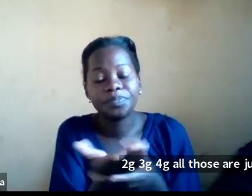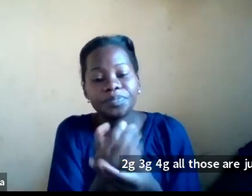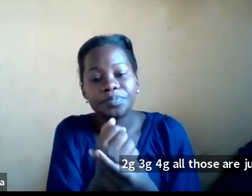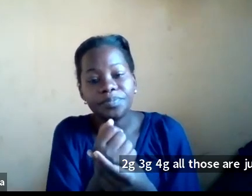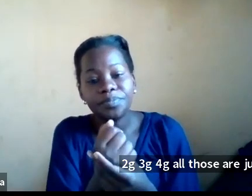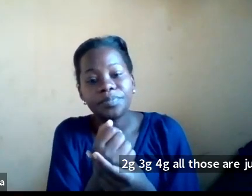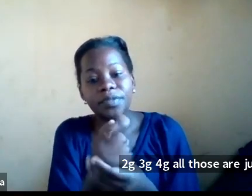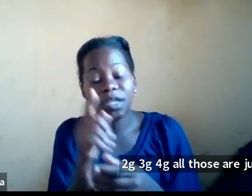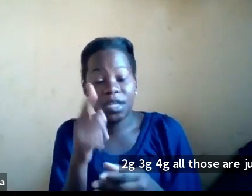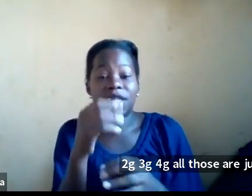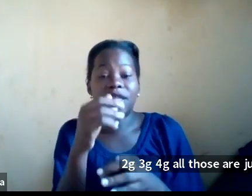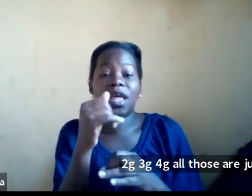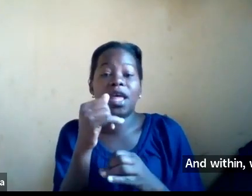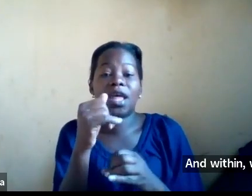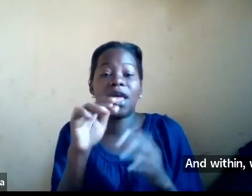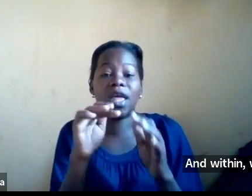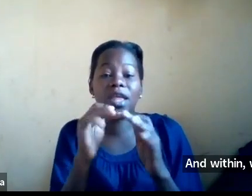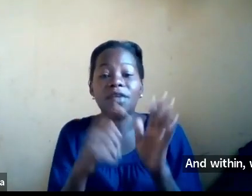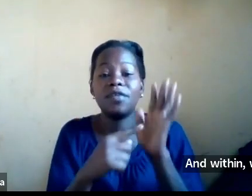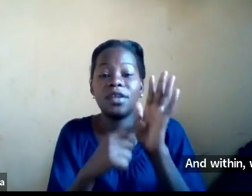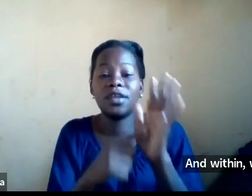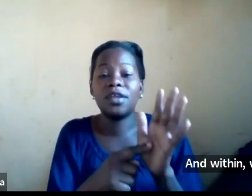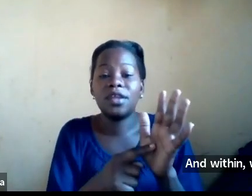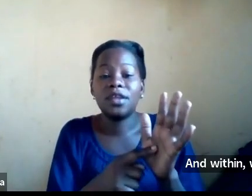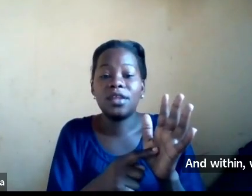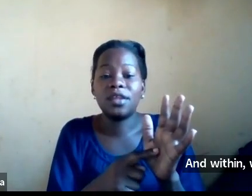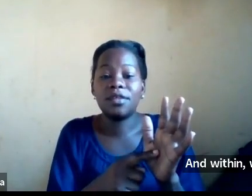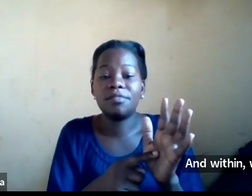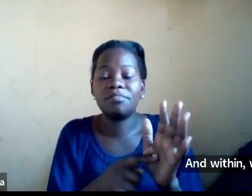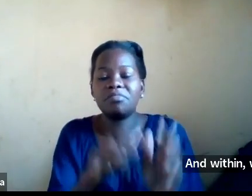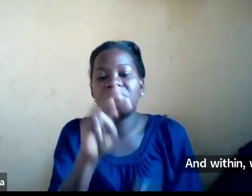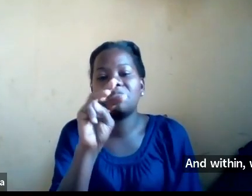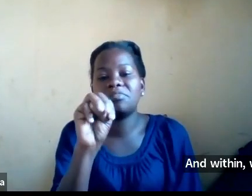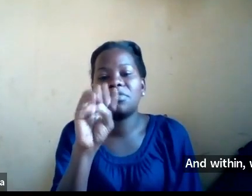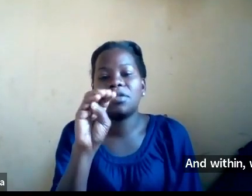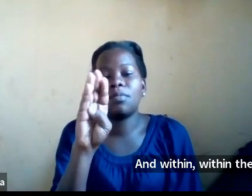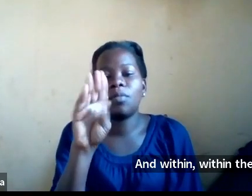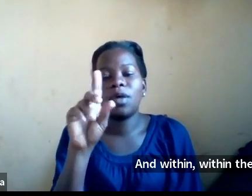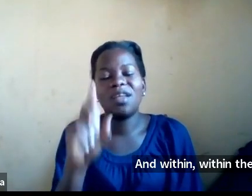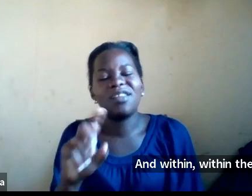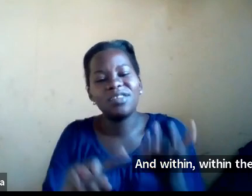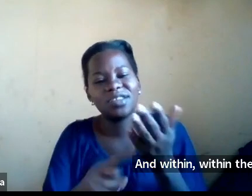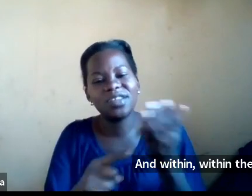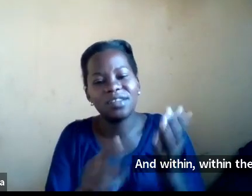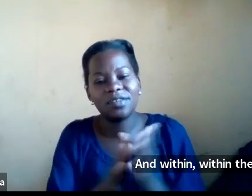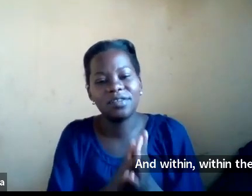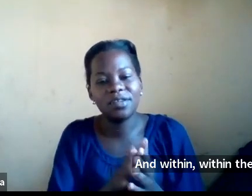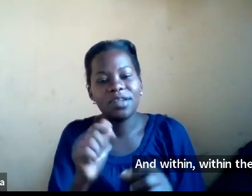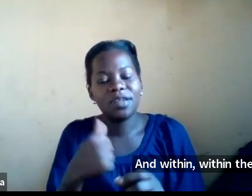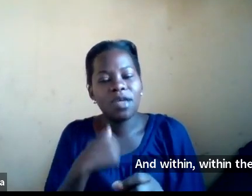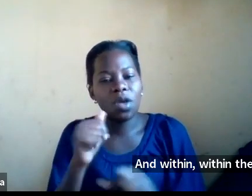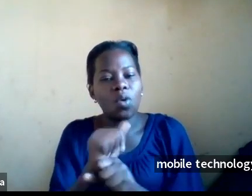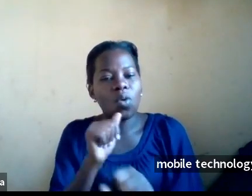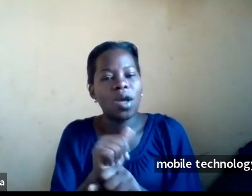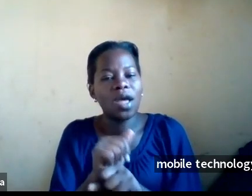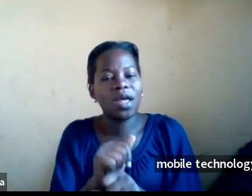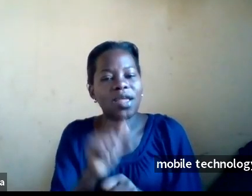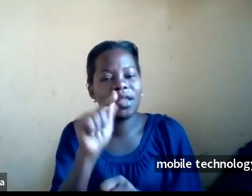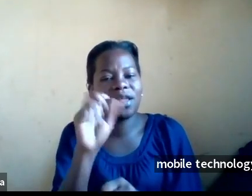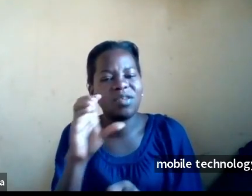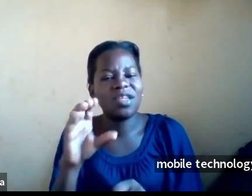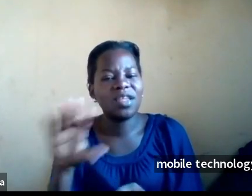within the internet, especially within the mobile technology setting, I did work in the telecommunications sector, specifically